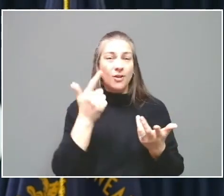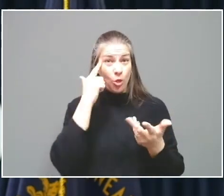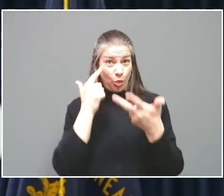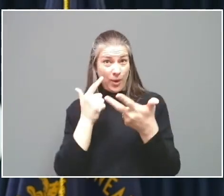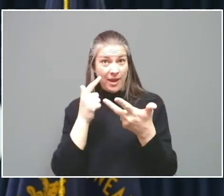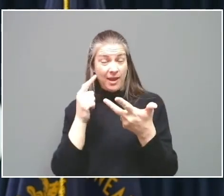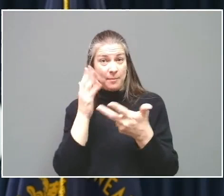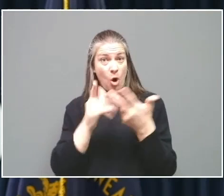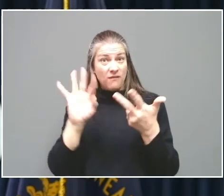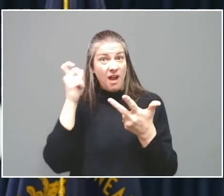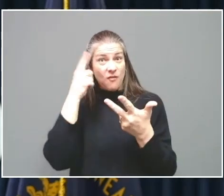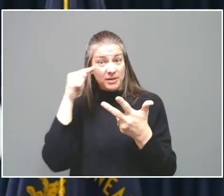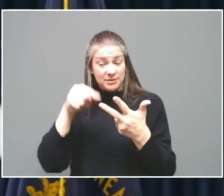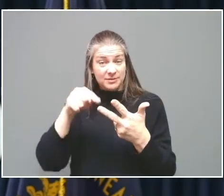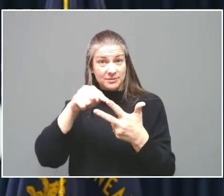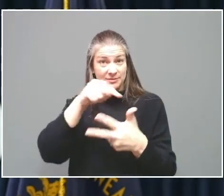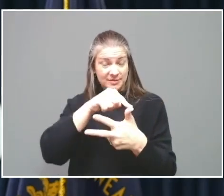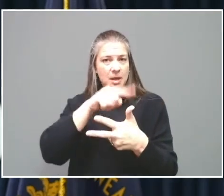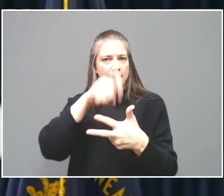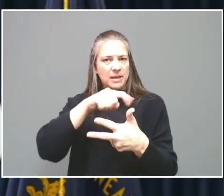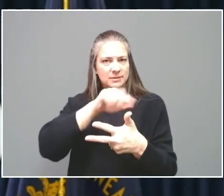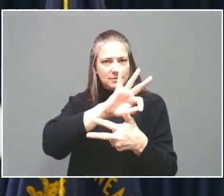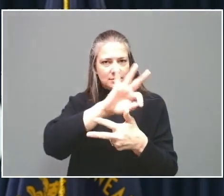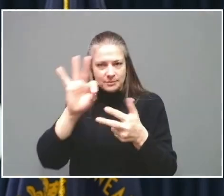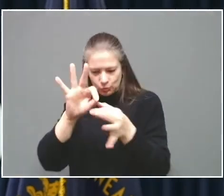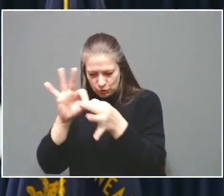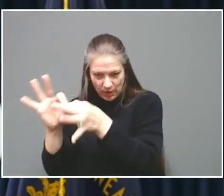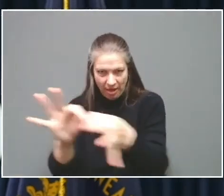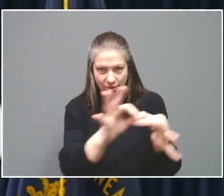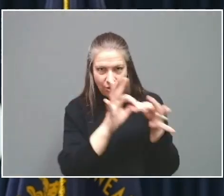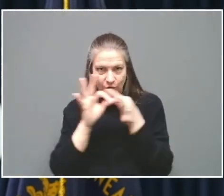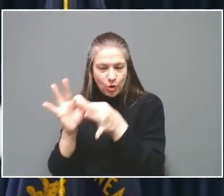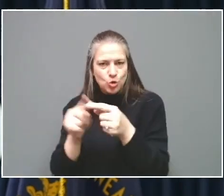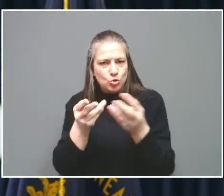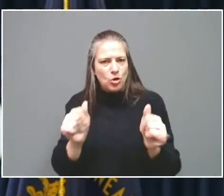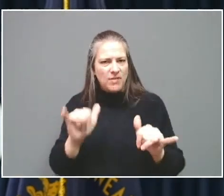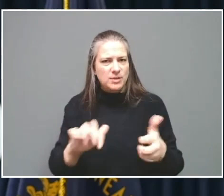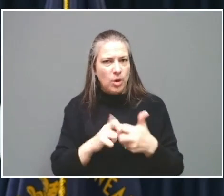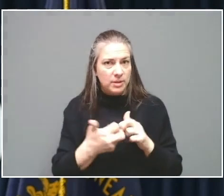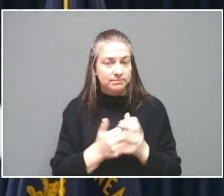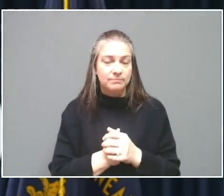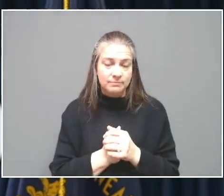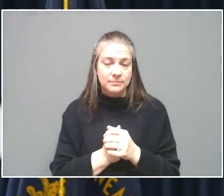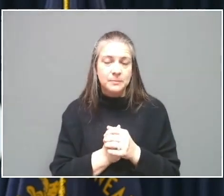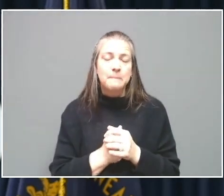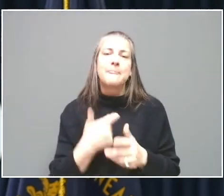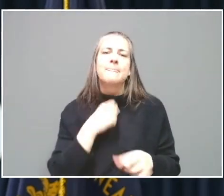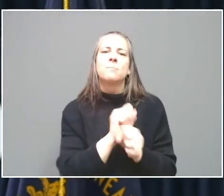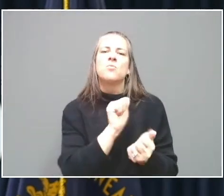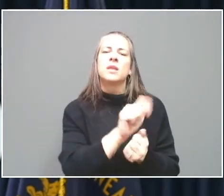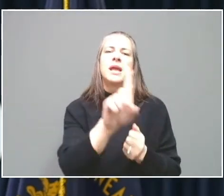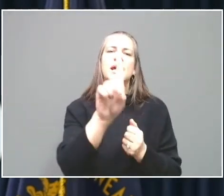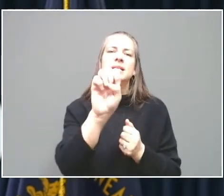and doing what it takes to resolve this situation. Given that we weren't seeing the movement, We've worked with Representative Derek Graham from right